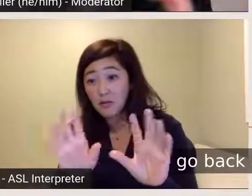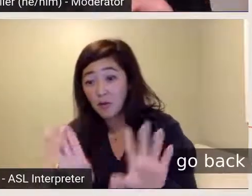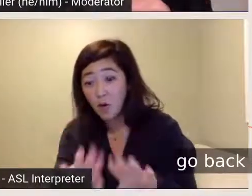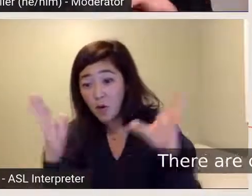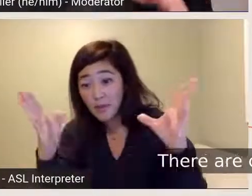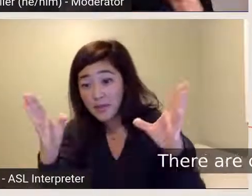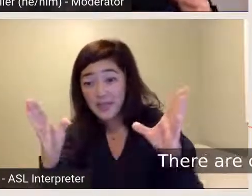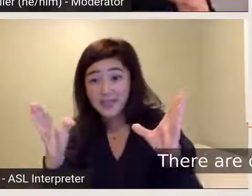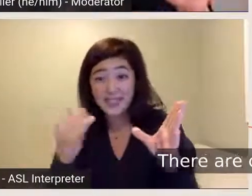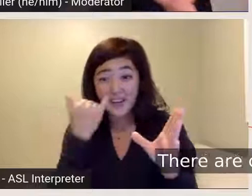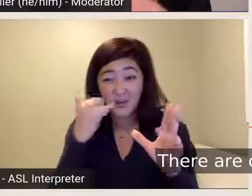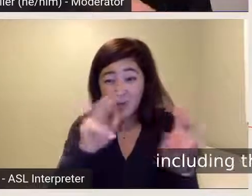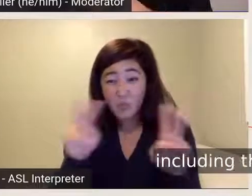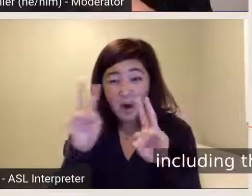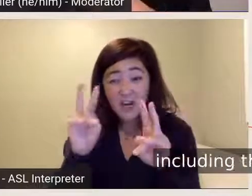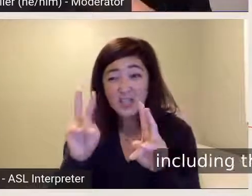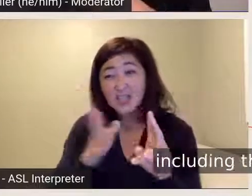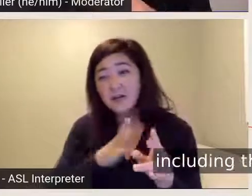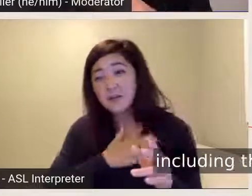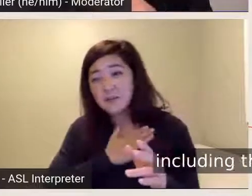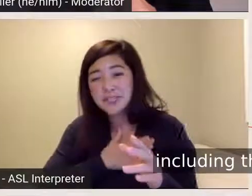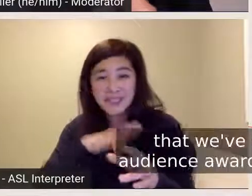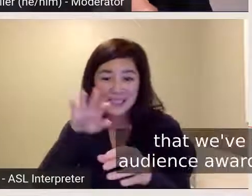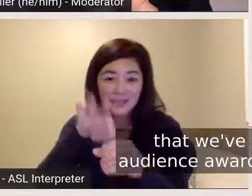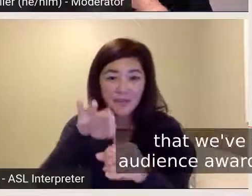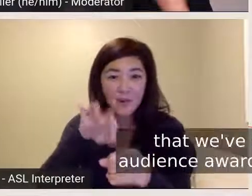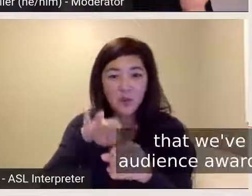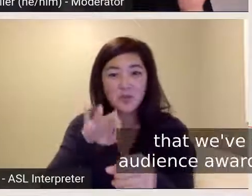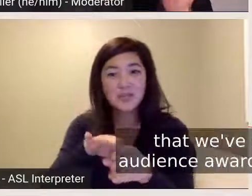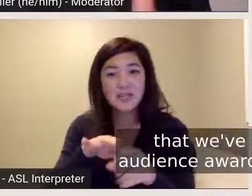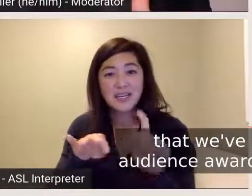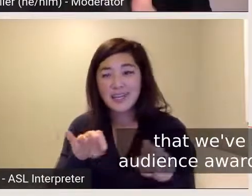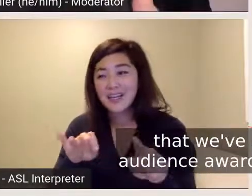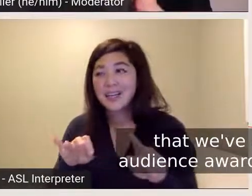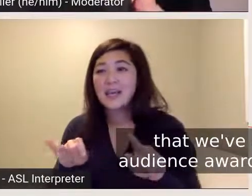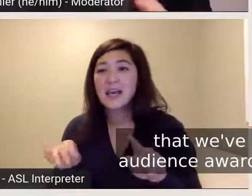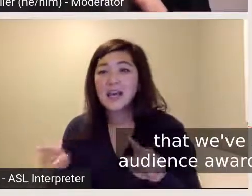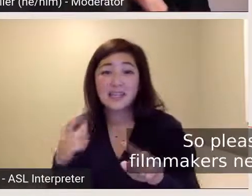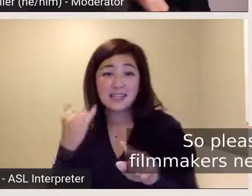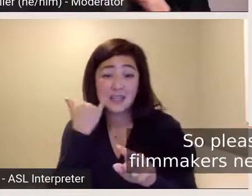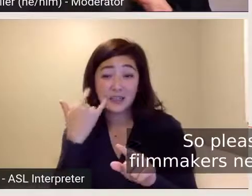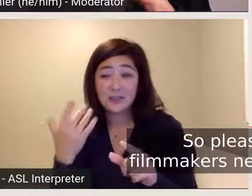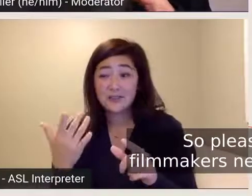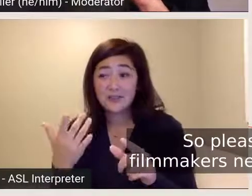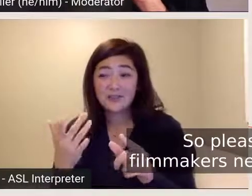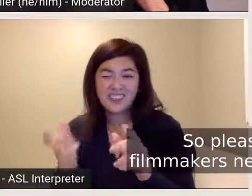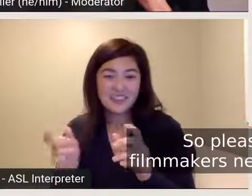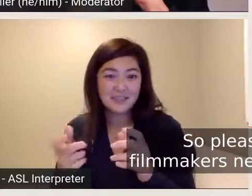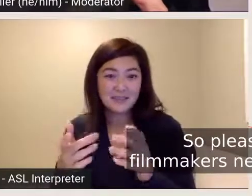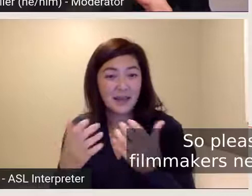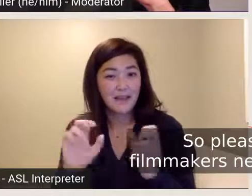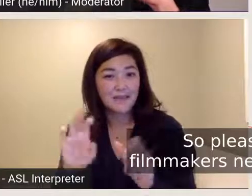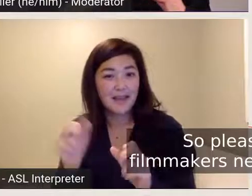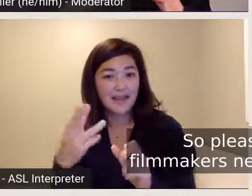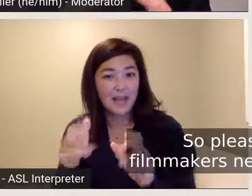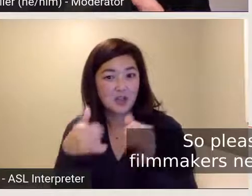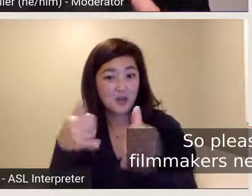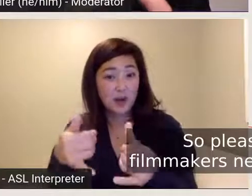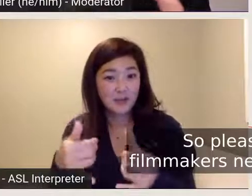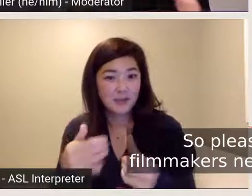vote. There are cash prizes, including the first time that we've ever had an audience award for short films. So please,